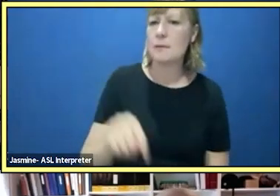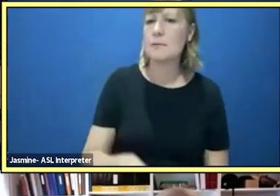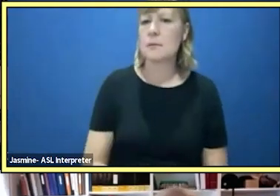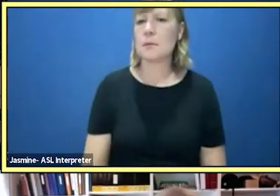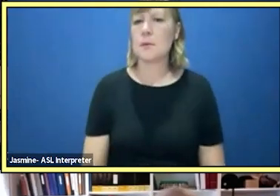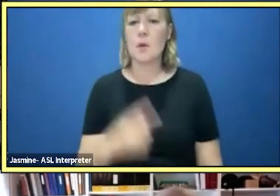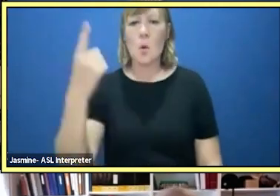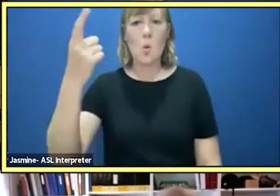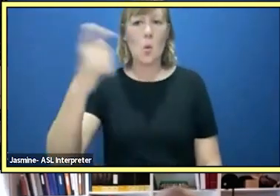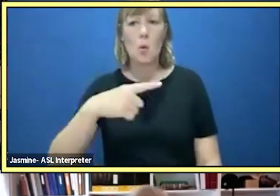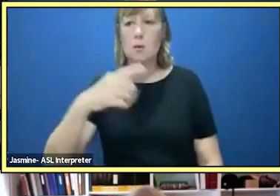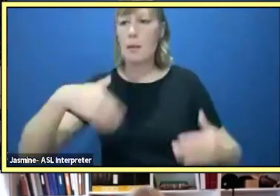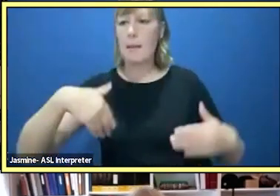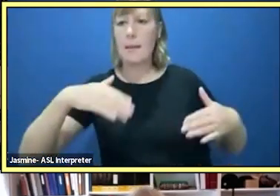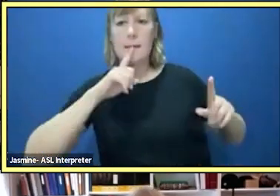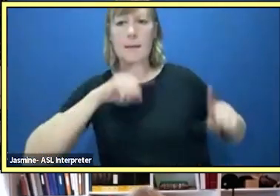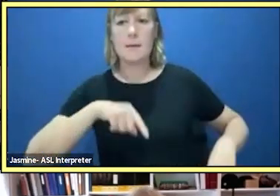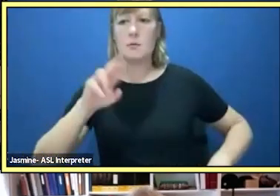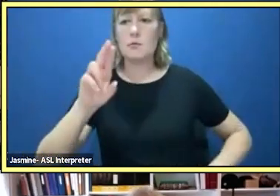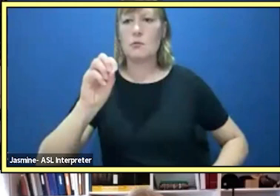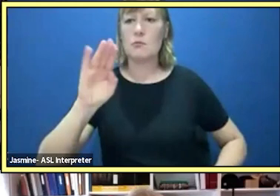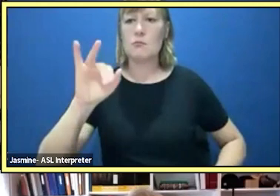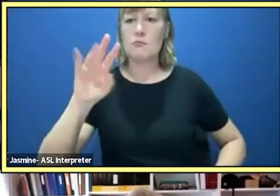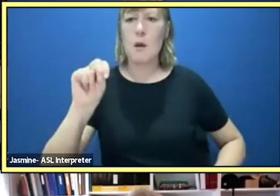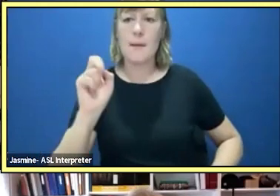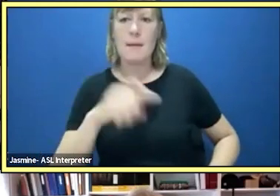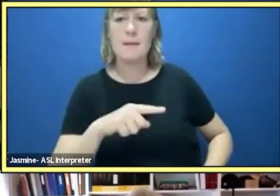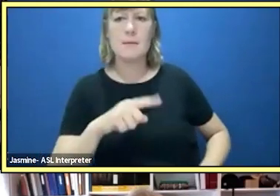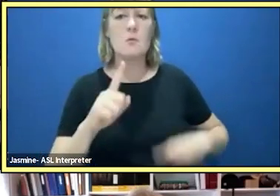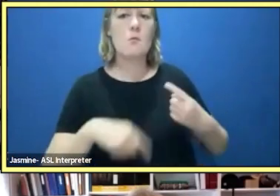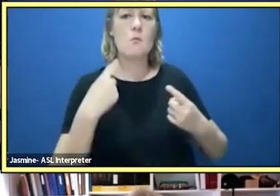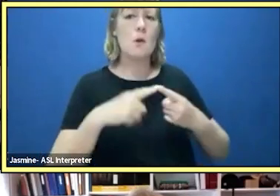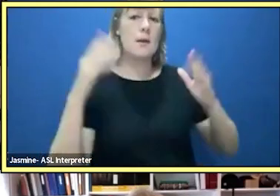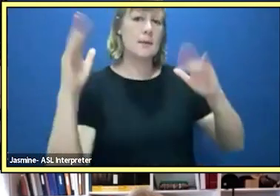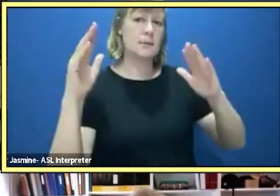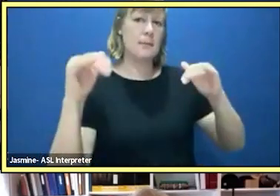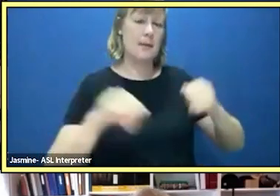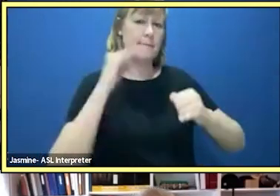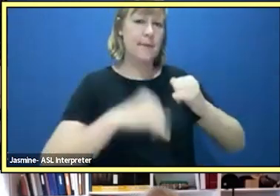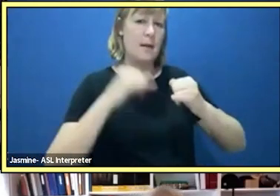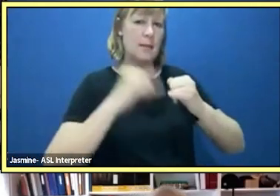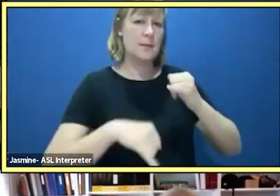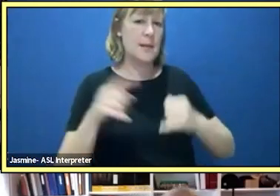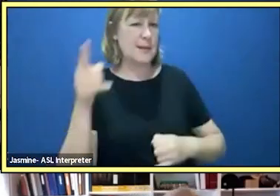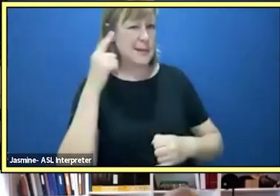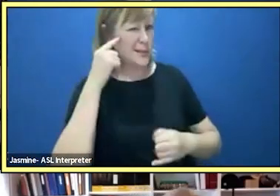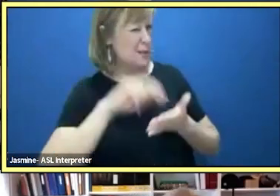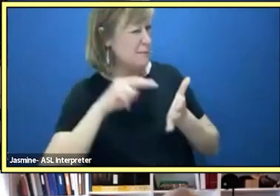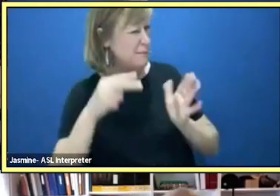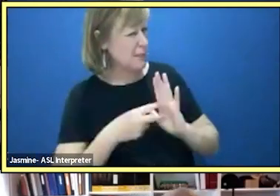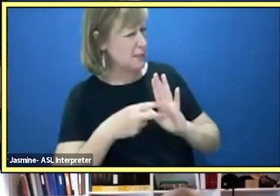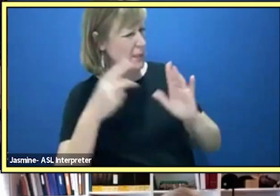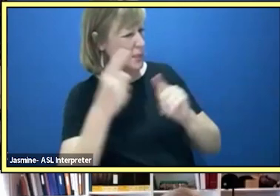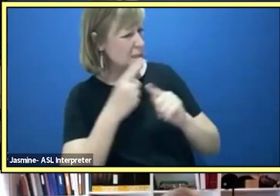answered is Robin Jean wanted to know, when do we expect to have those finalized? And I think she was referring to the standards. Yes,